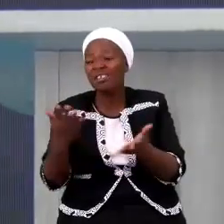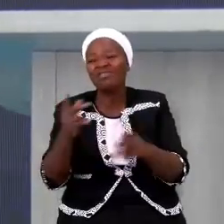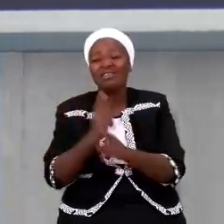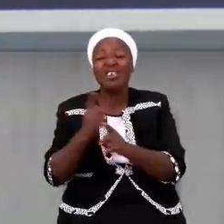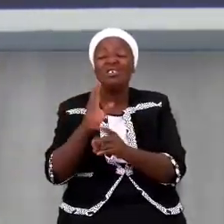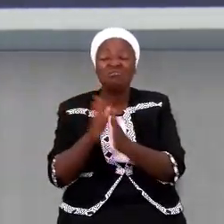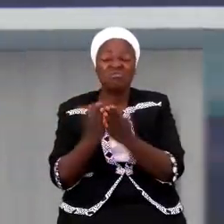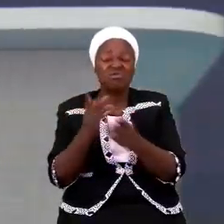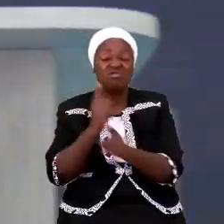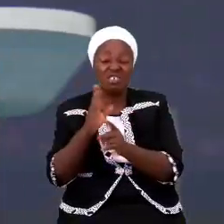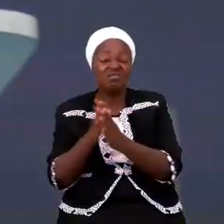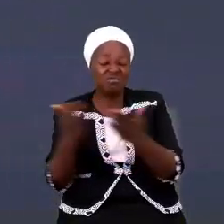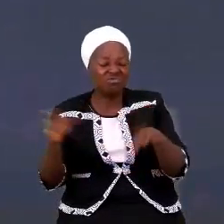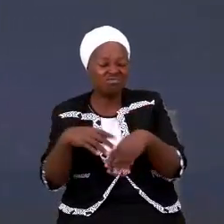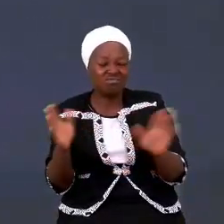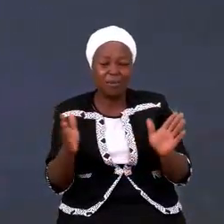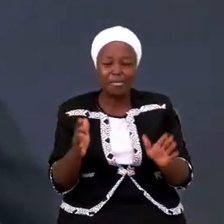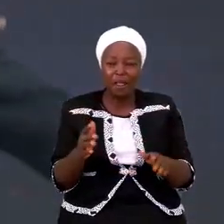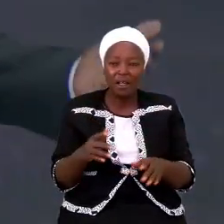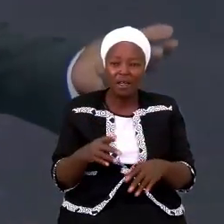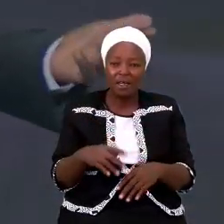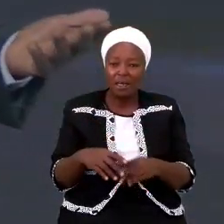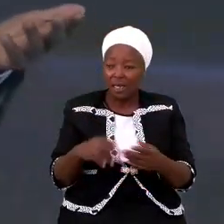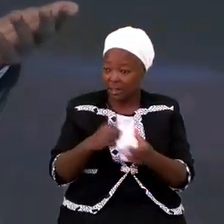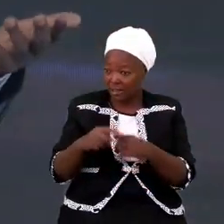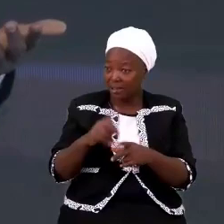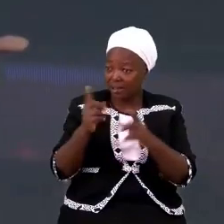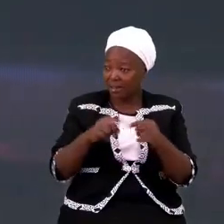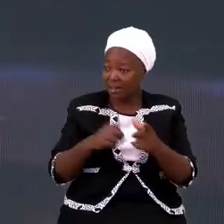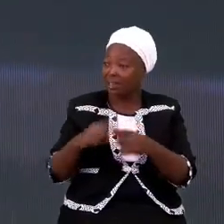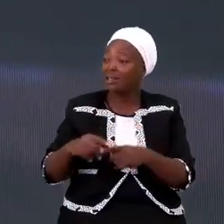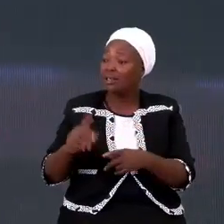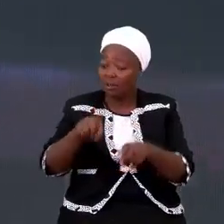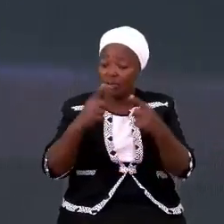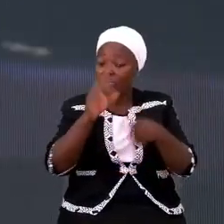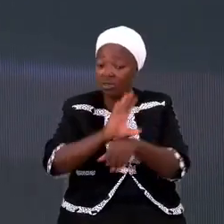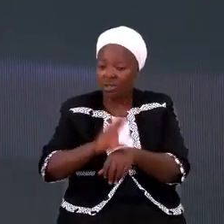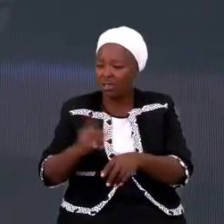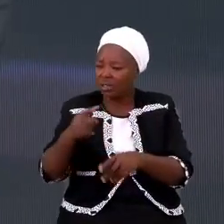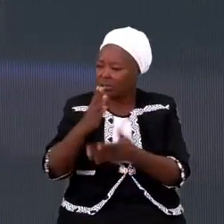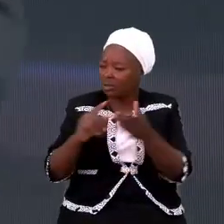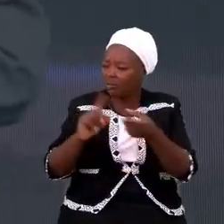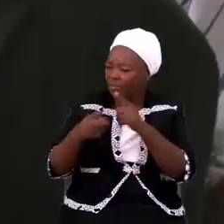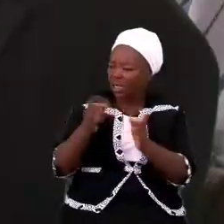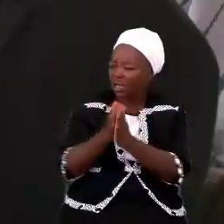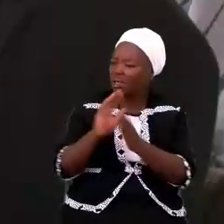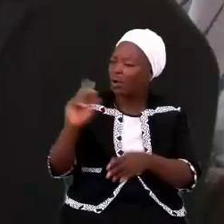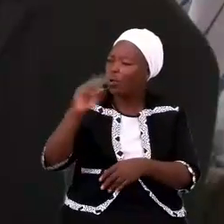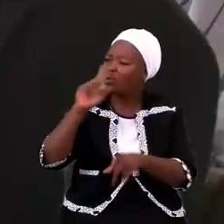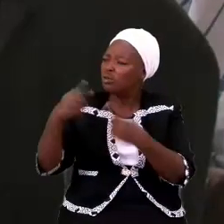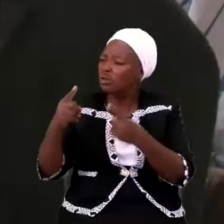going to somebody there. You're coming to Jesus when you're coming to church. Jesus is not somebody there.